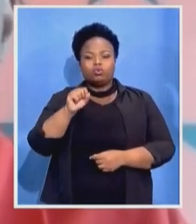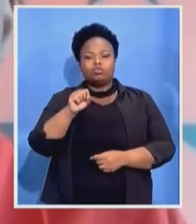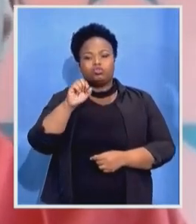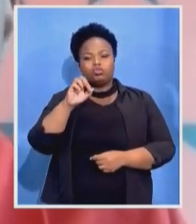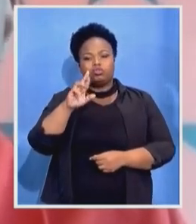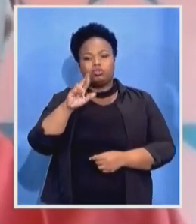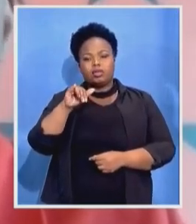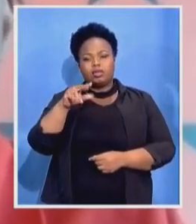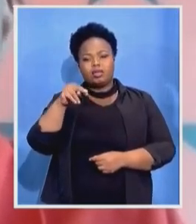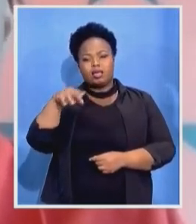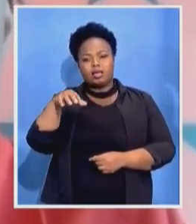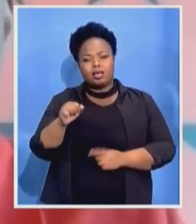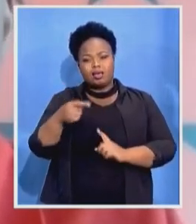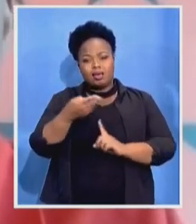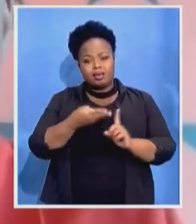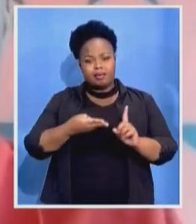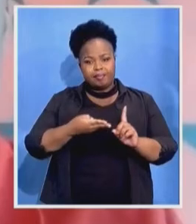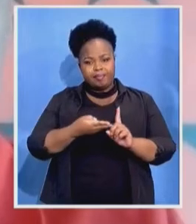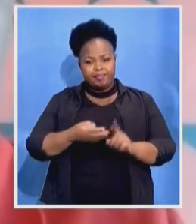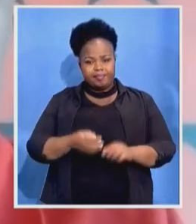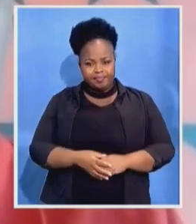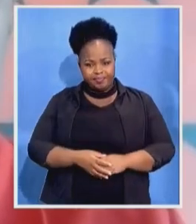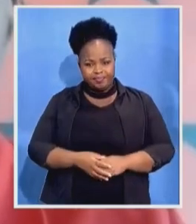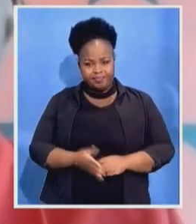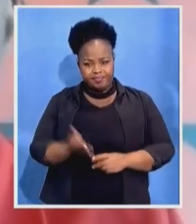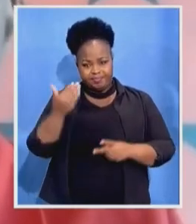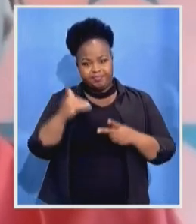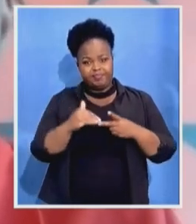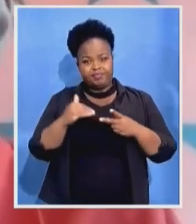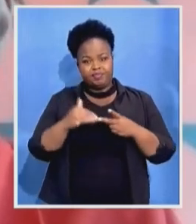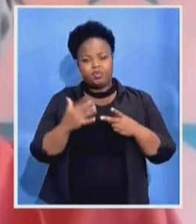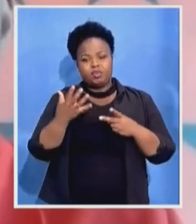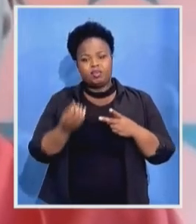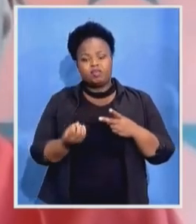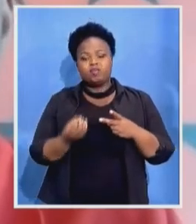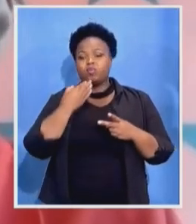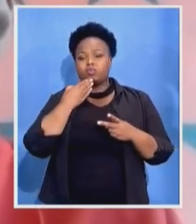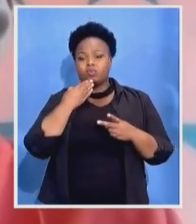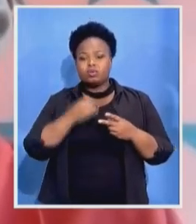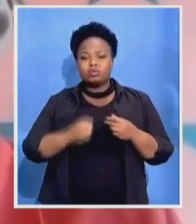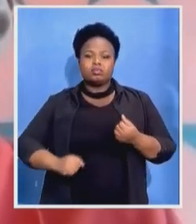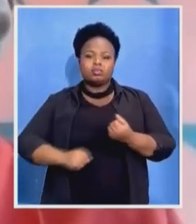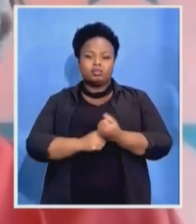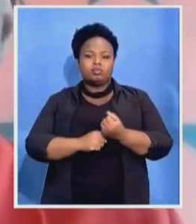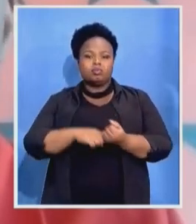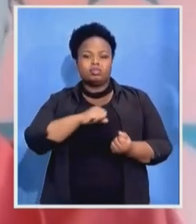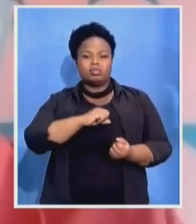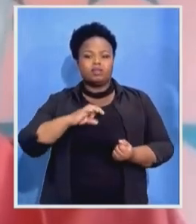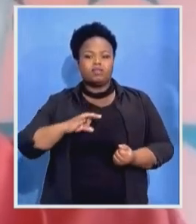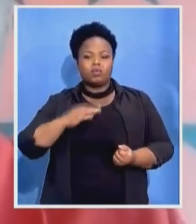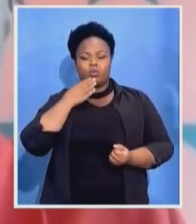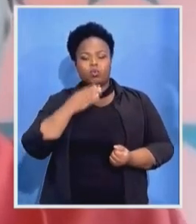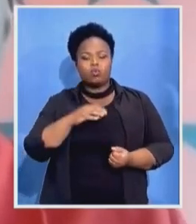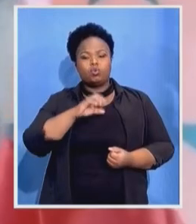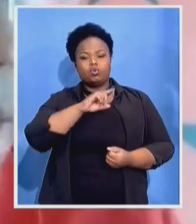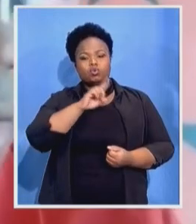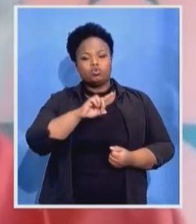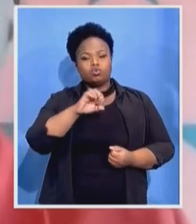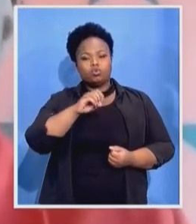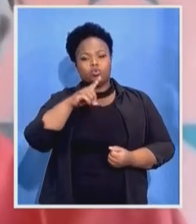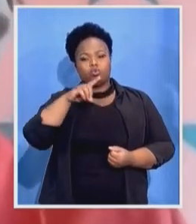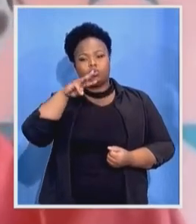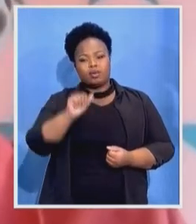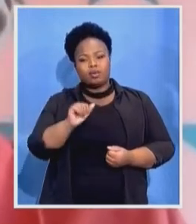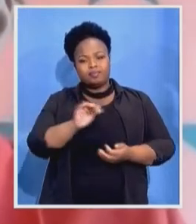And we have our support staff, Comrade Zotwa Mudiha and Stembiso Bengu. The latter,